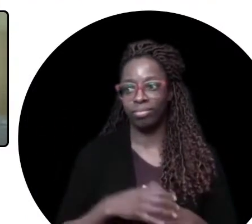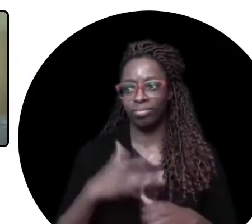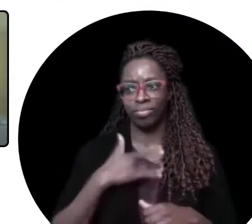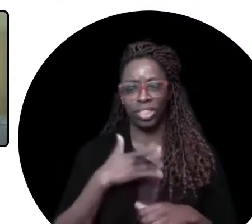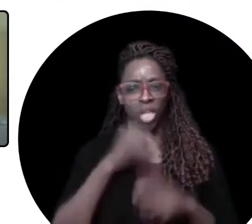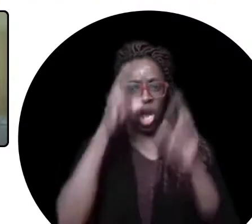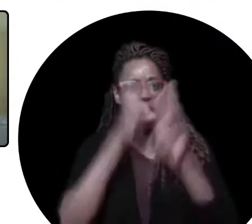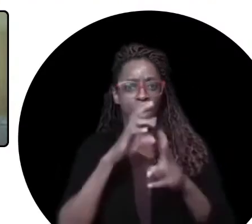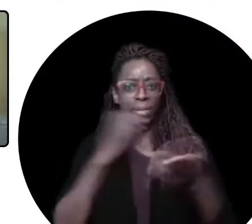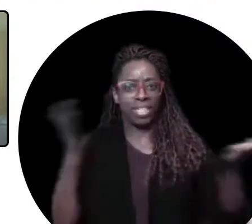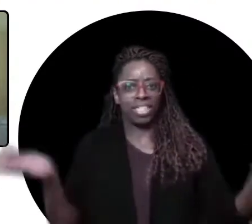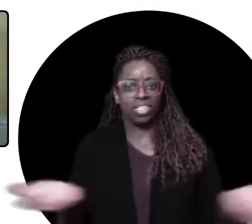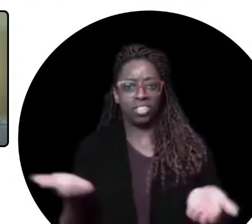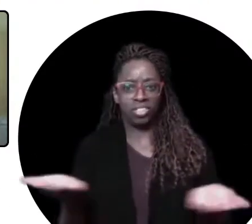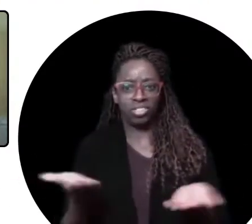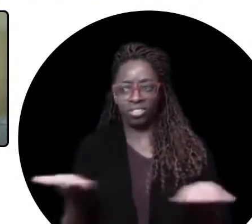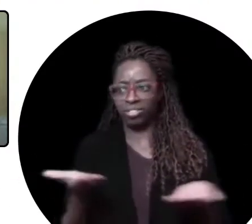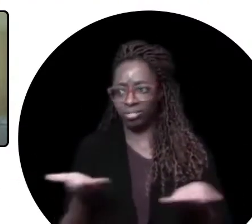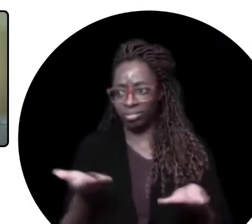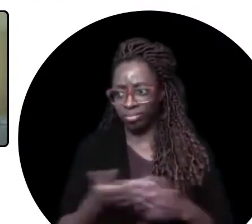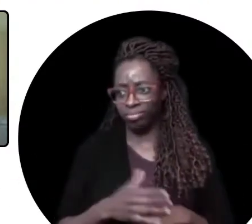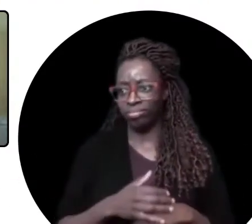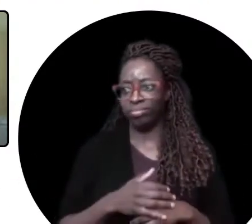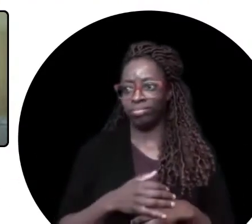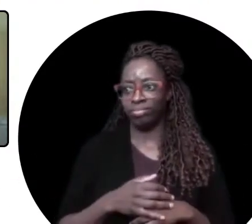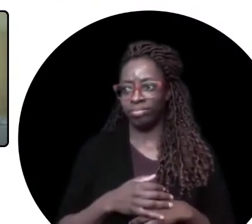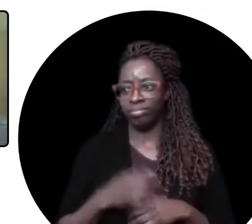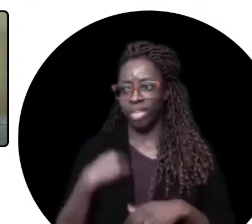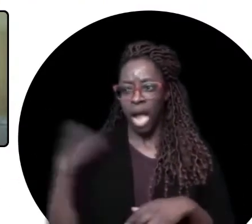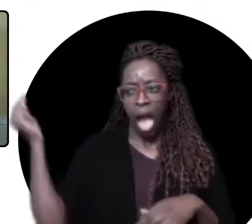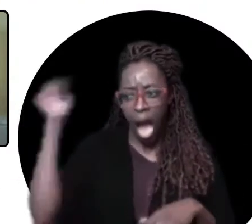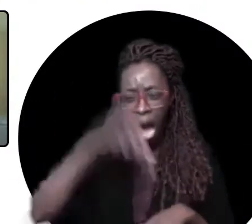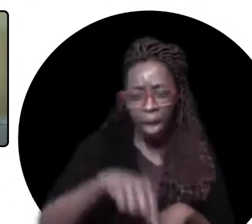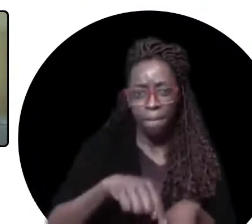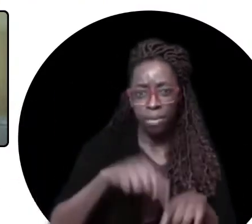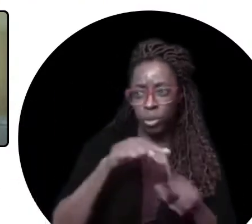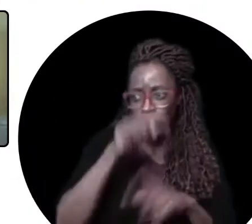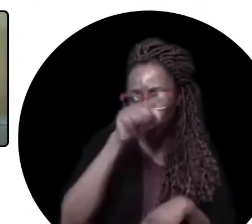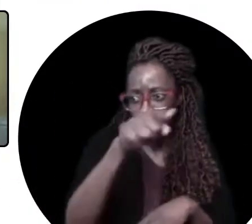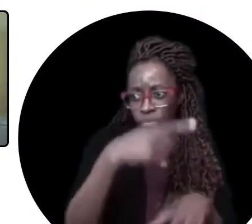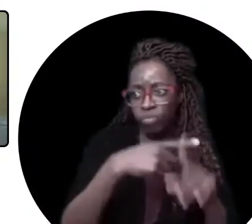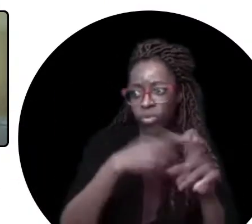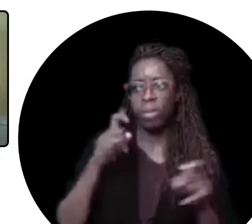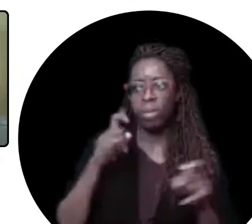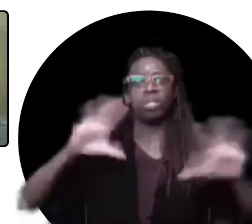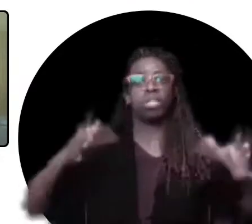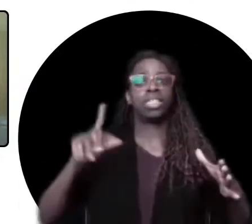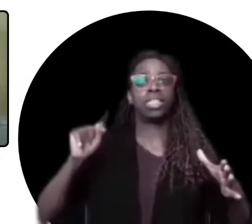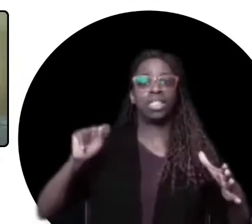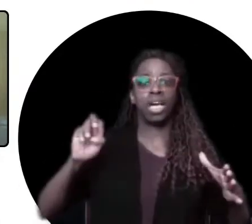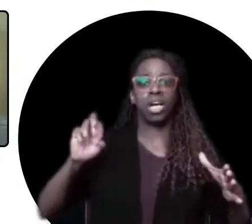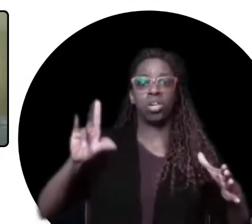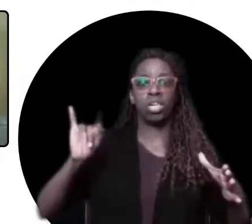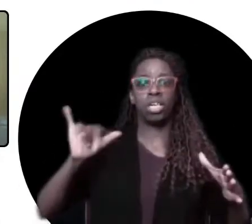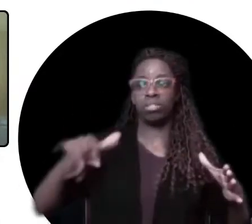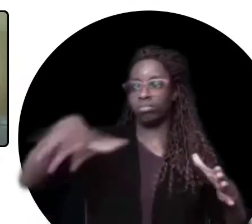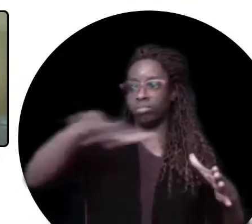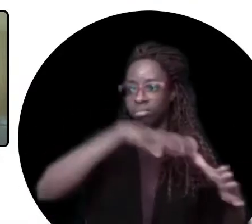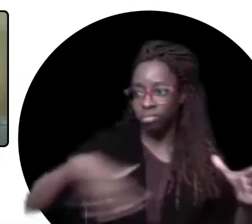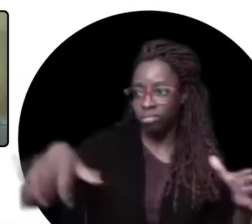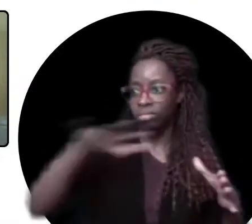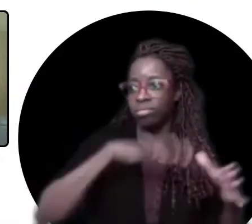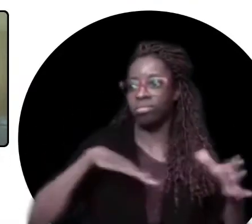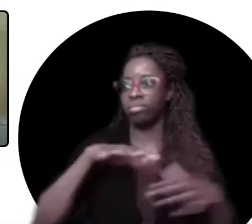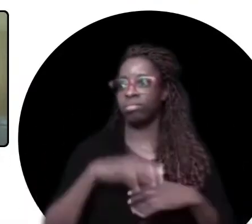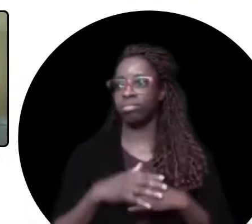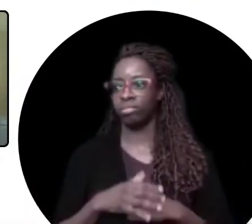of Huichin, the ancestral and unceded land of the Chochenyo-speaking Ohlone people, the